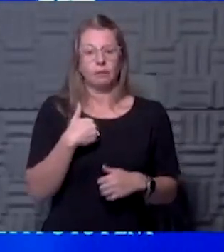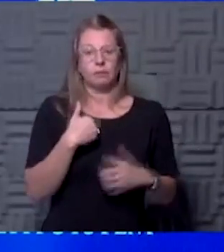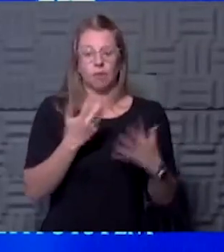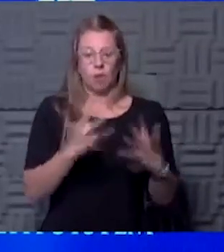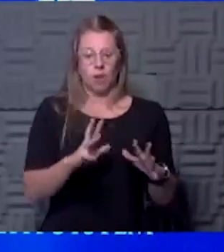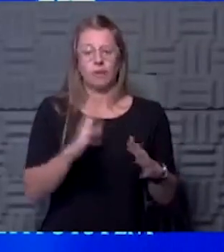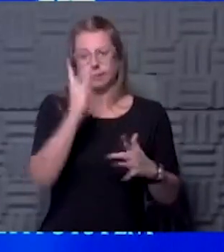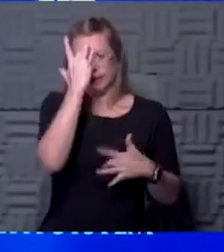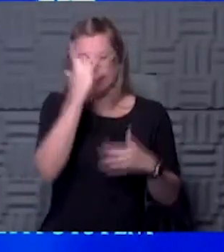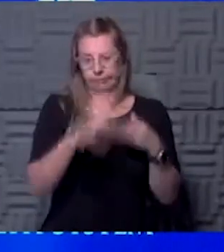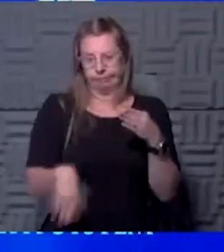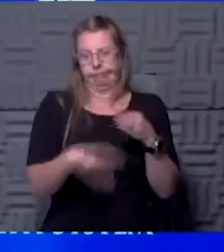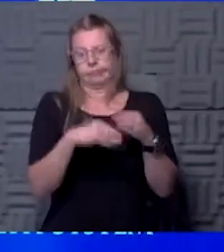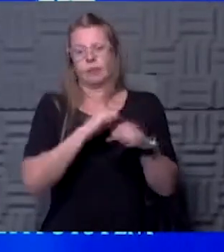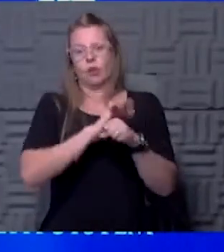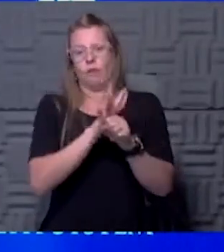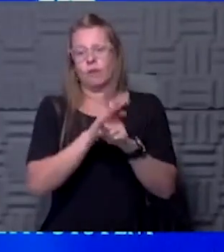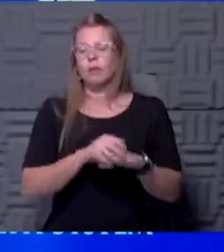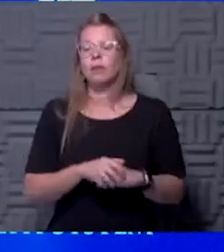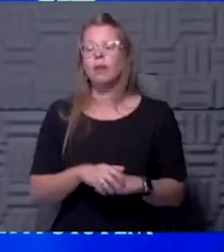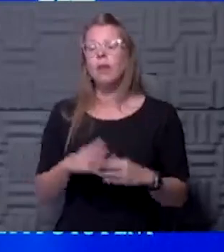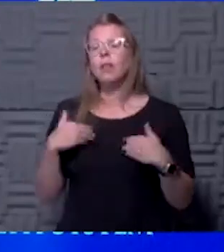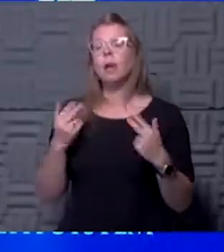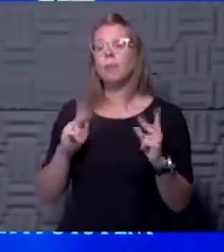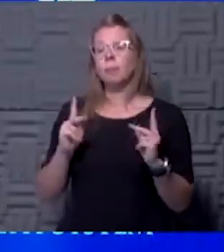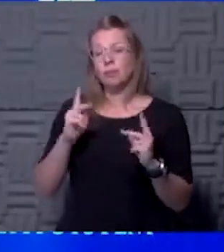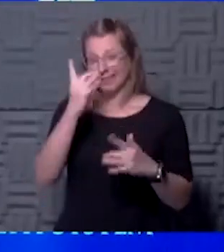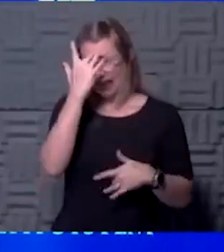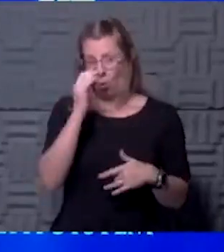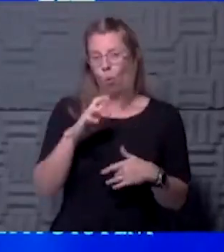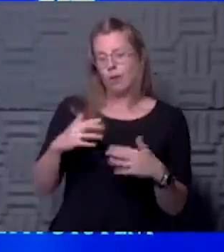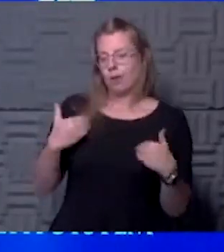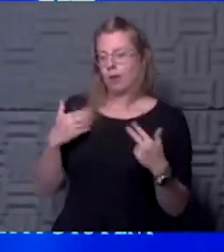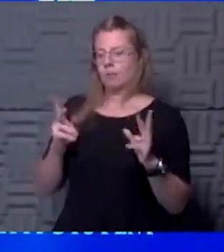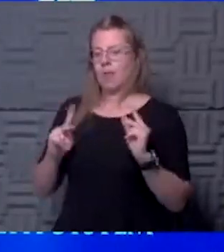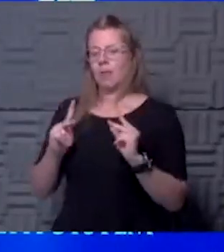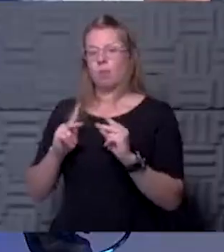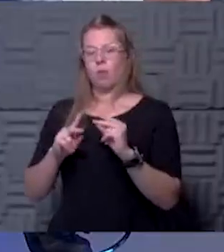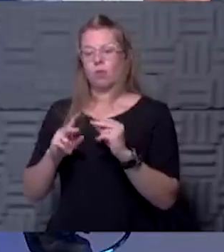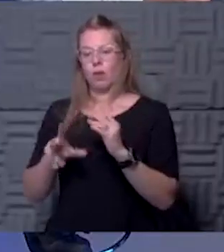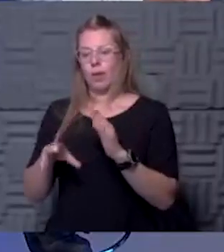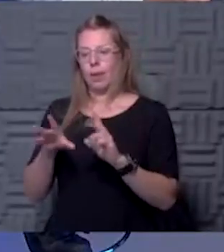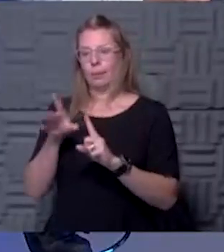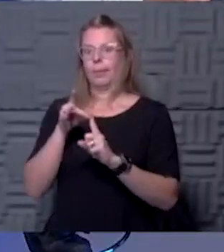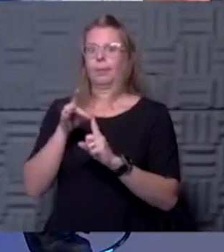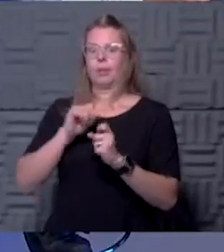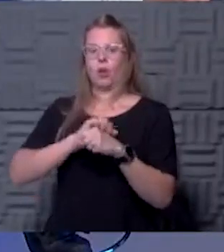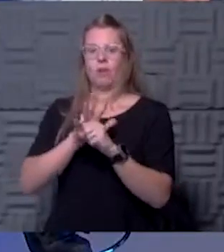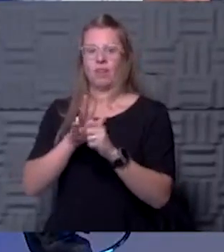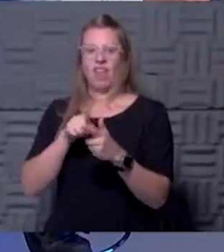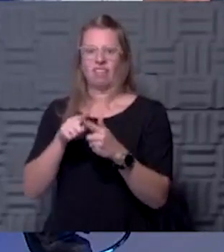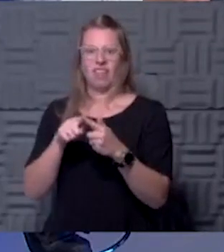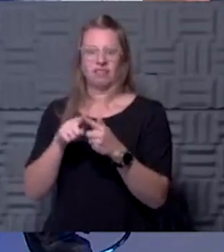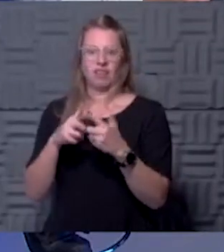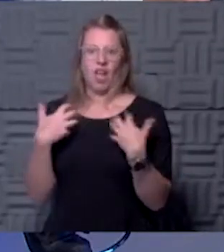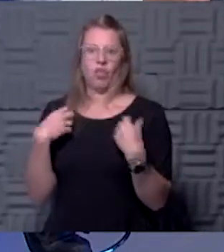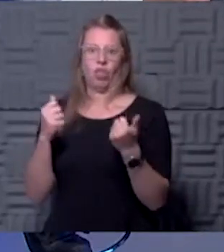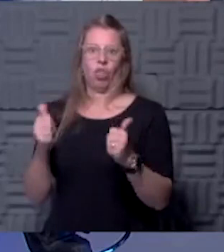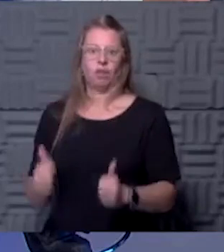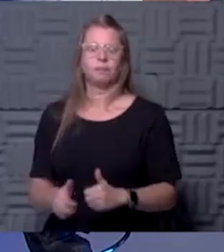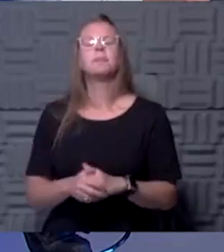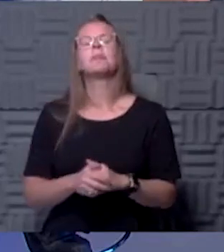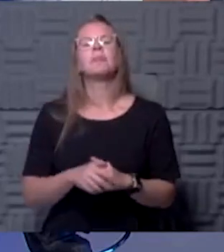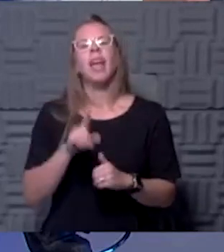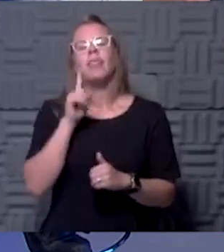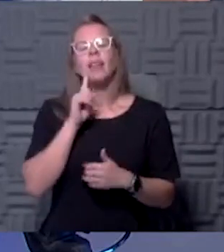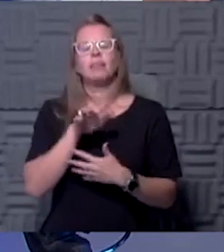conditions. So were the younger folks sick or were they just young people and got COVID and did poorly? So I'd say it's a